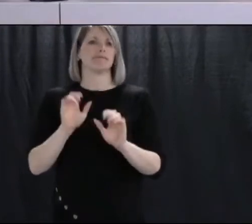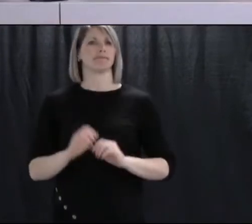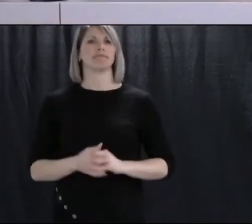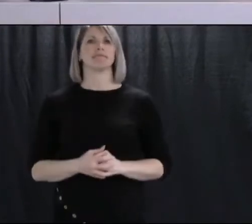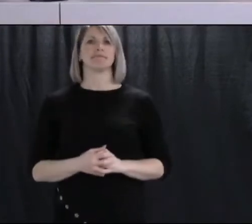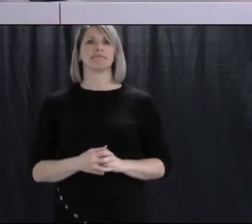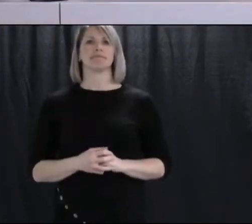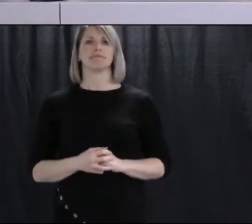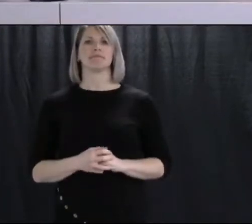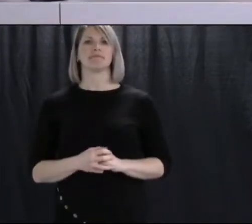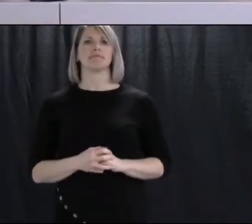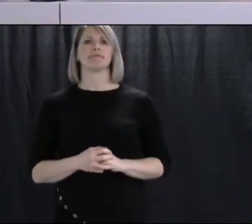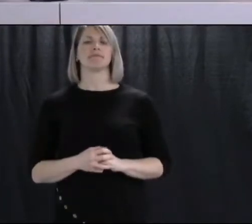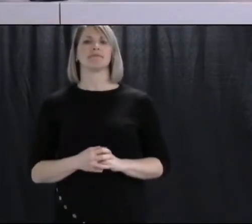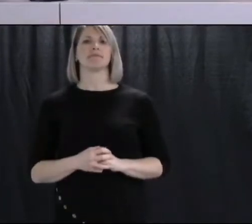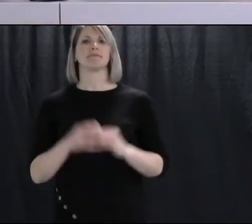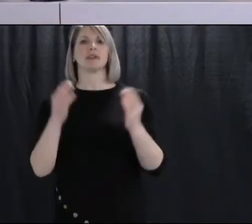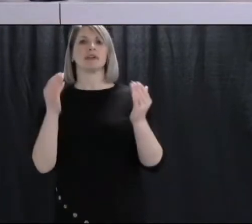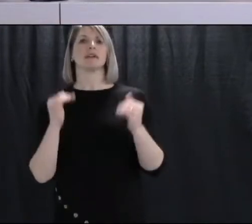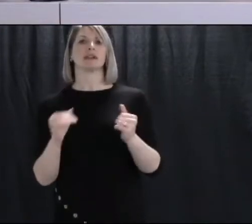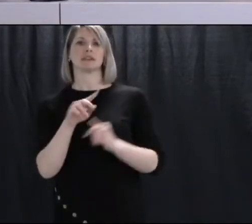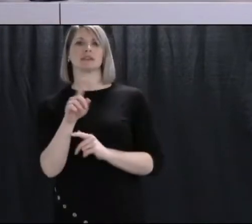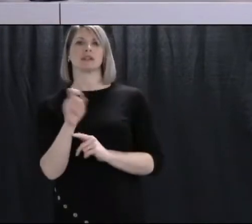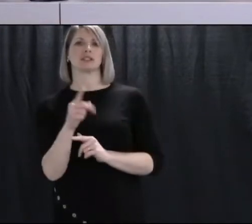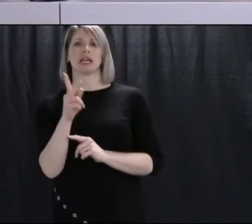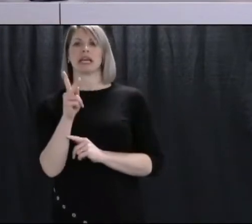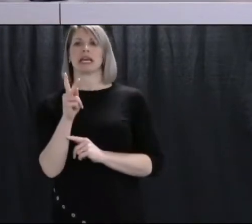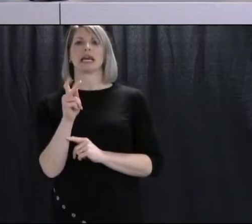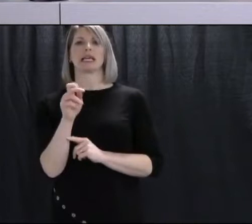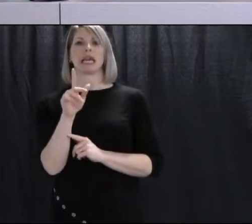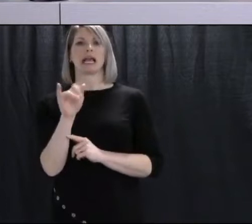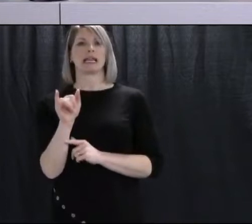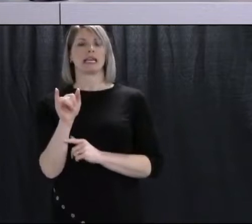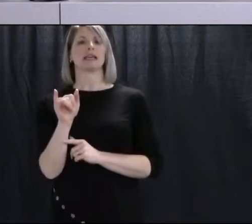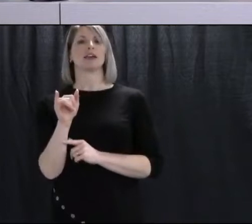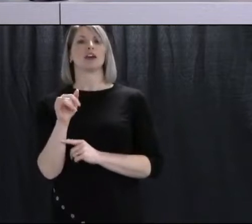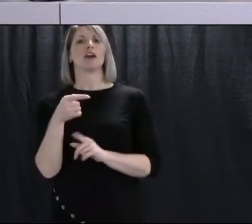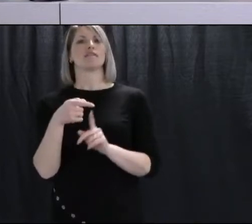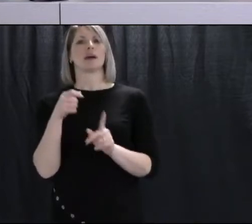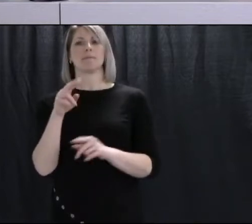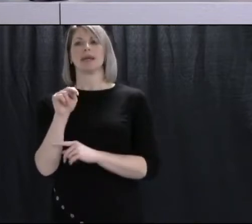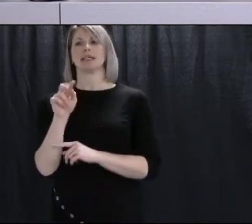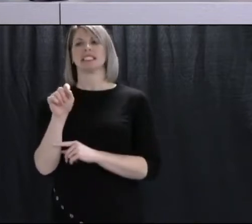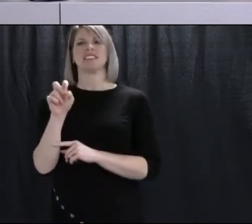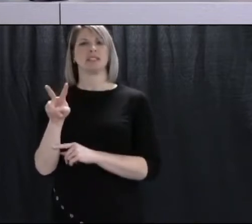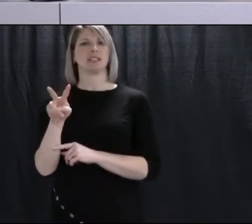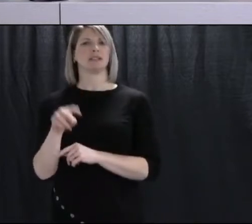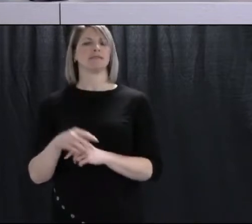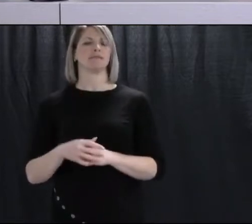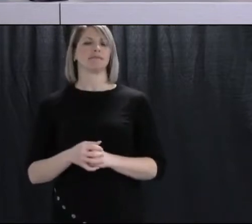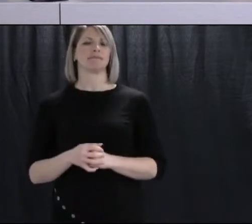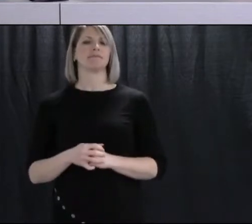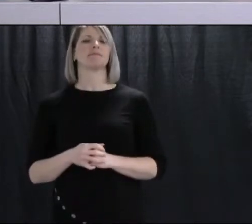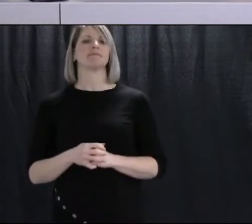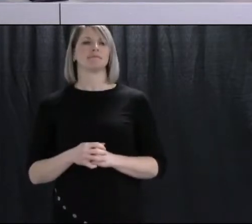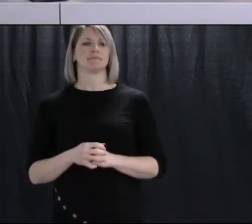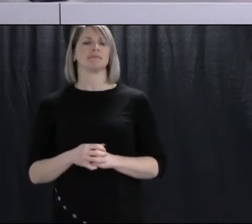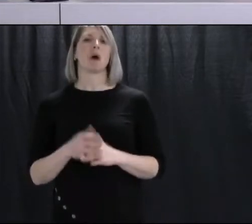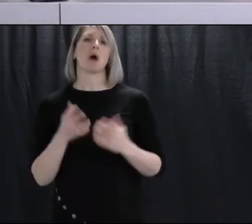Thank you. The next question is from Kellyanne Roberts from MTV News. Please go ahead. Looking